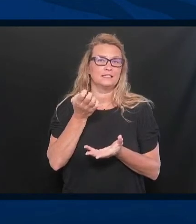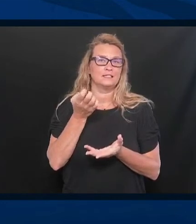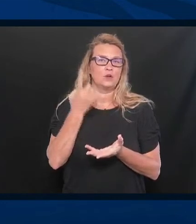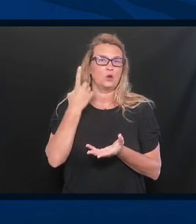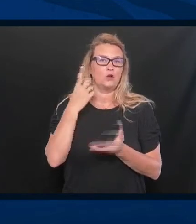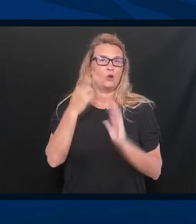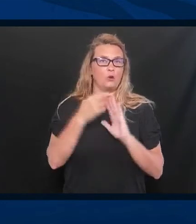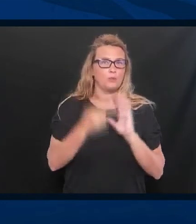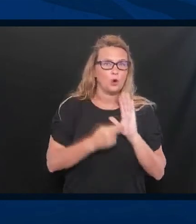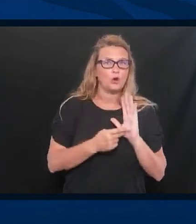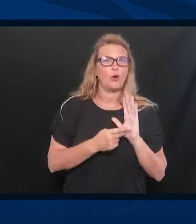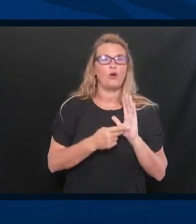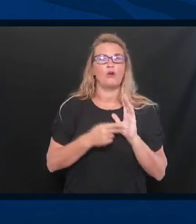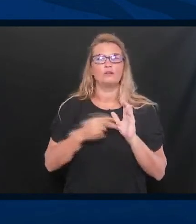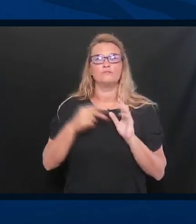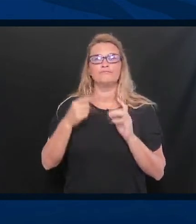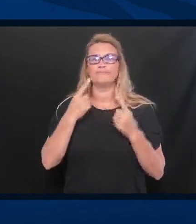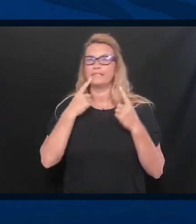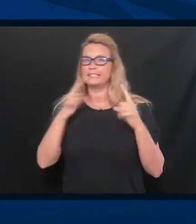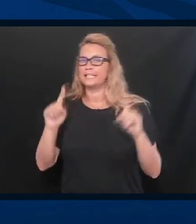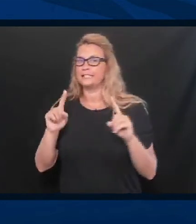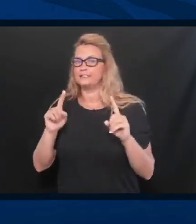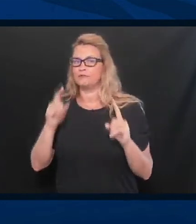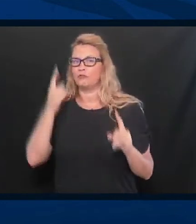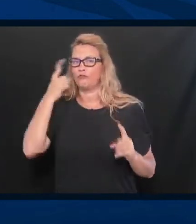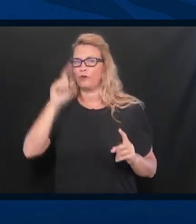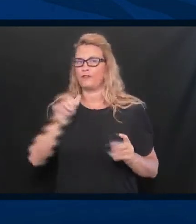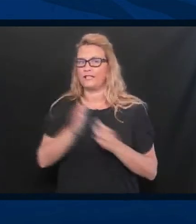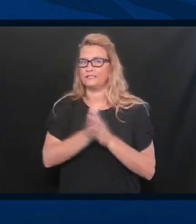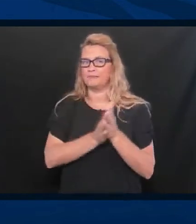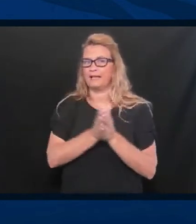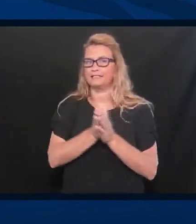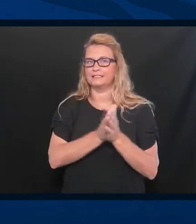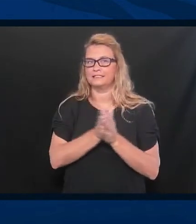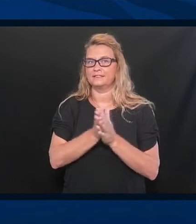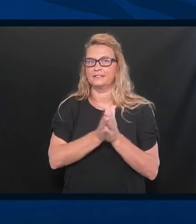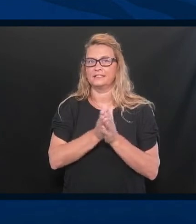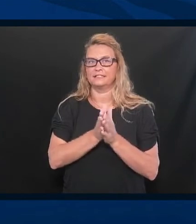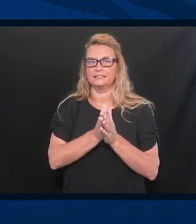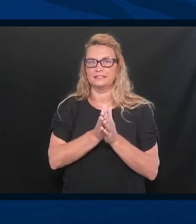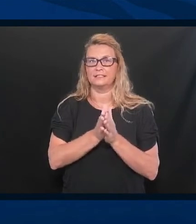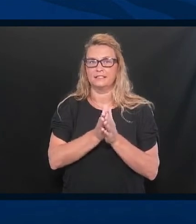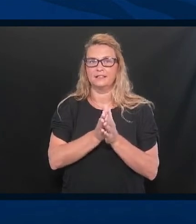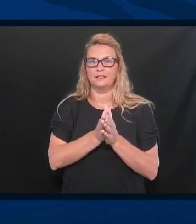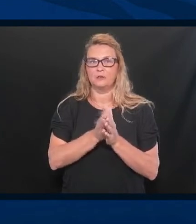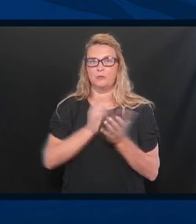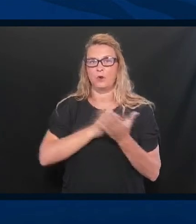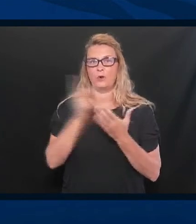protocol to assessing the effectiveness of these vaccine incentive efforts.